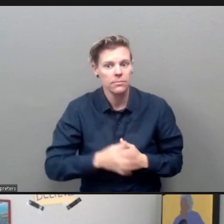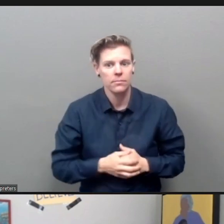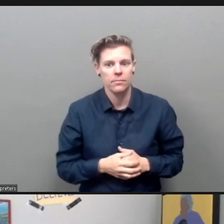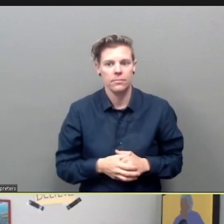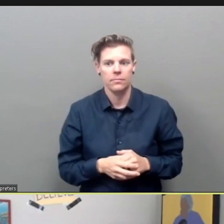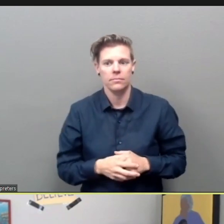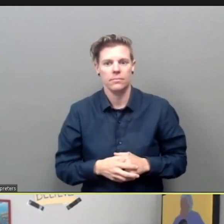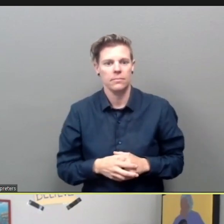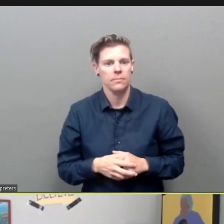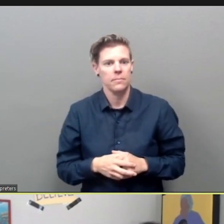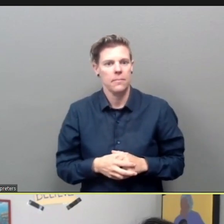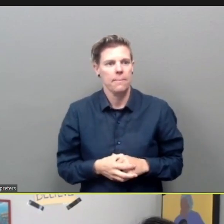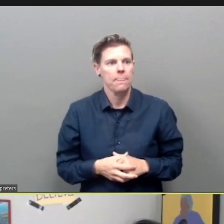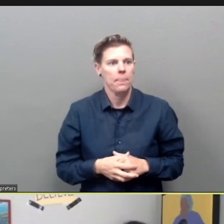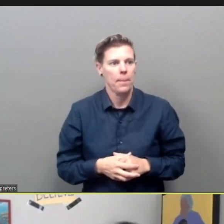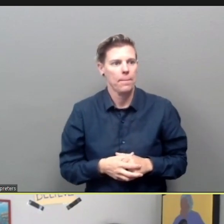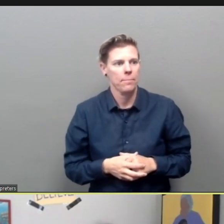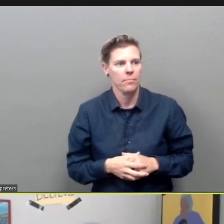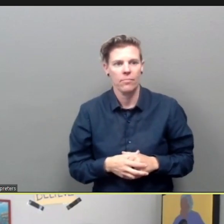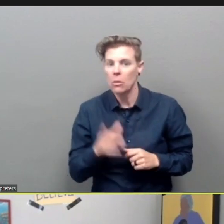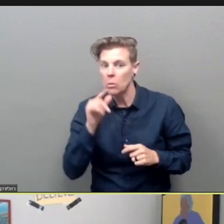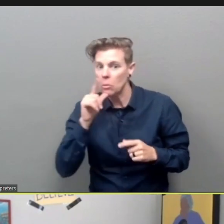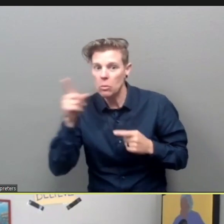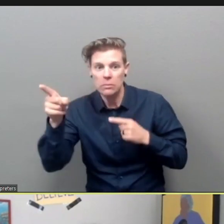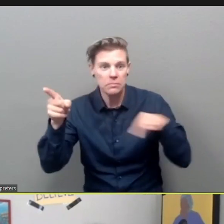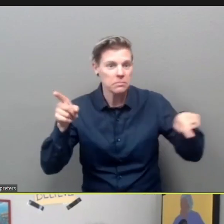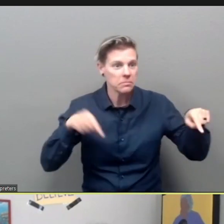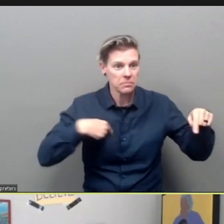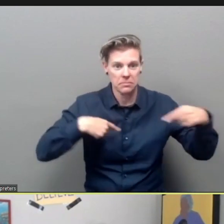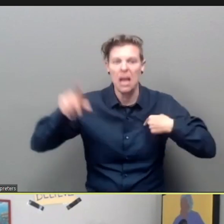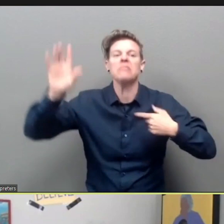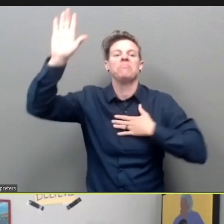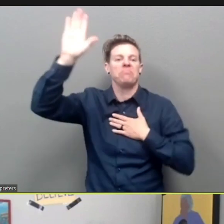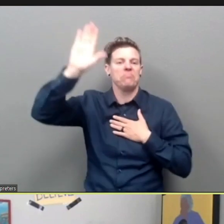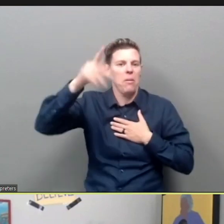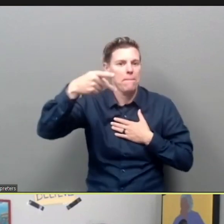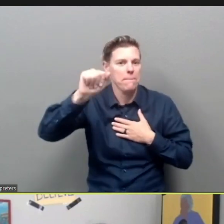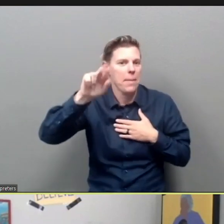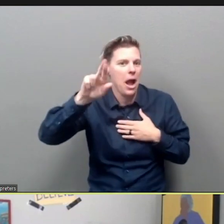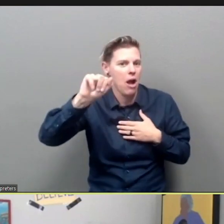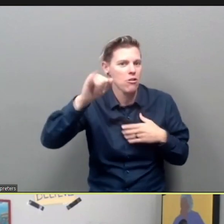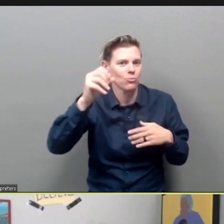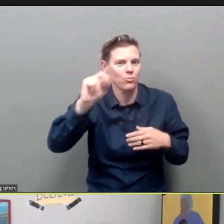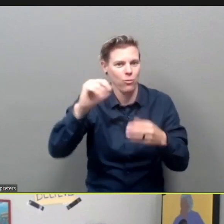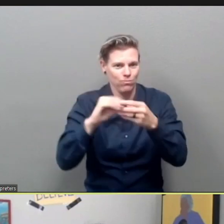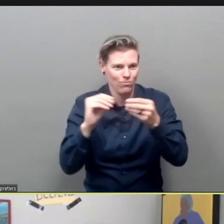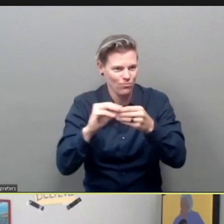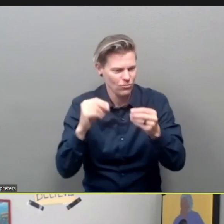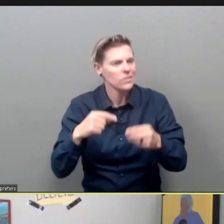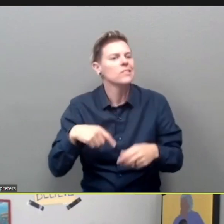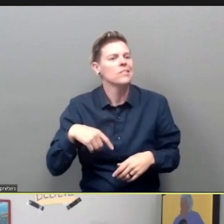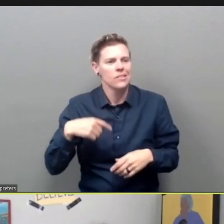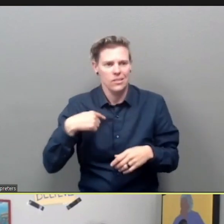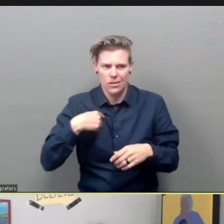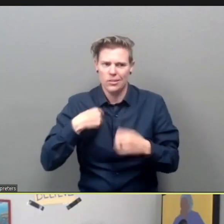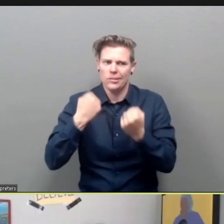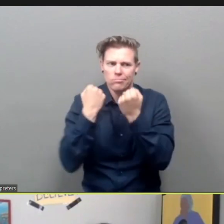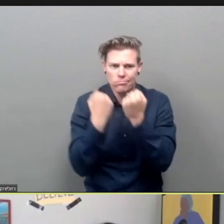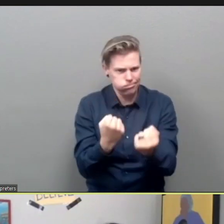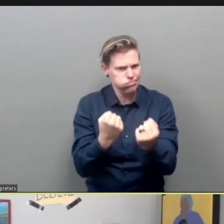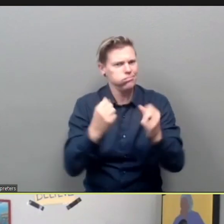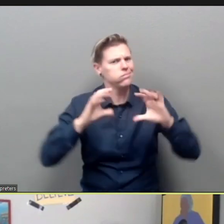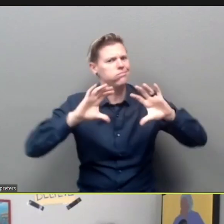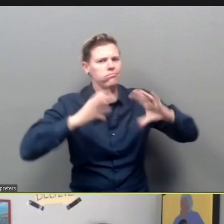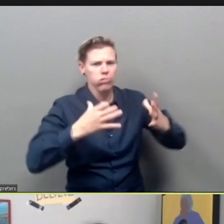Okay. Go ahead, Laura. Sure. So we do have a pretty robust group of providers who